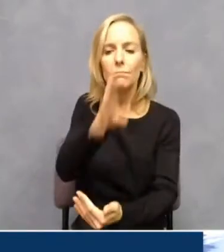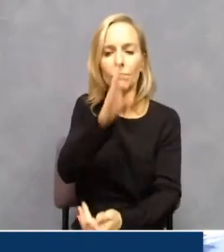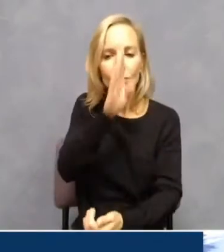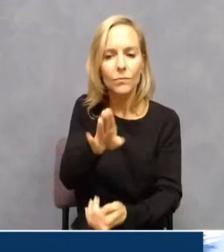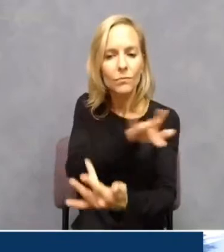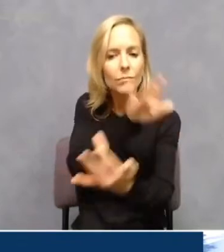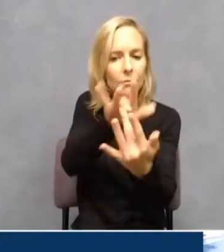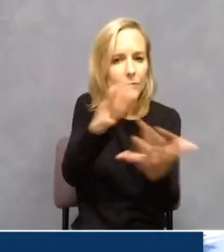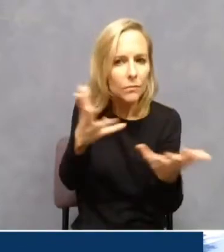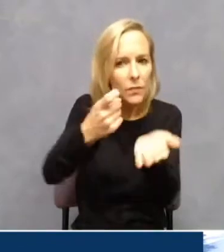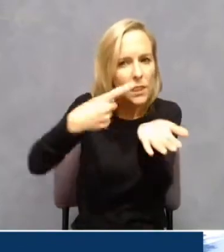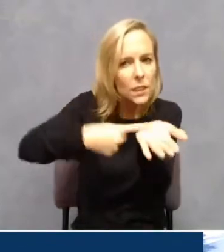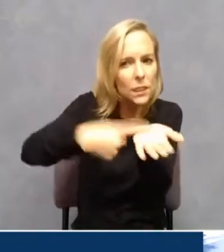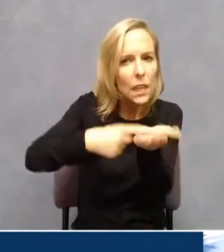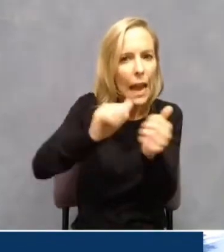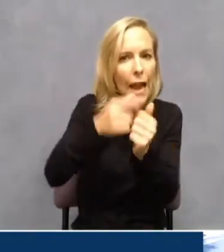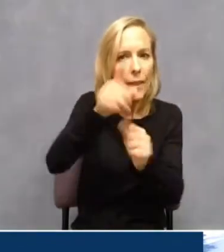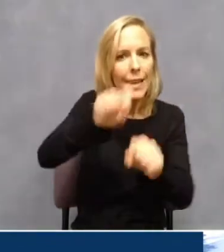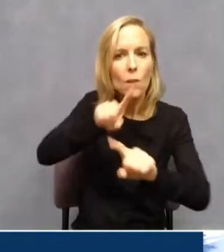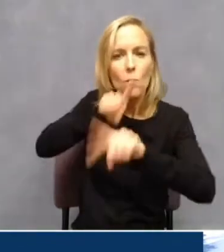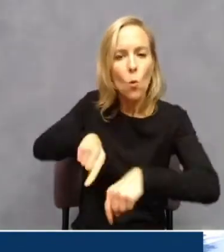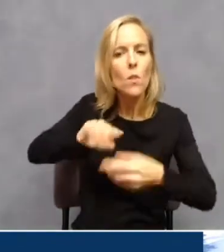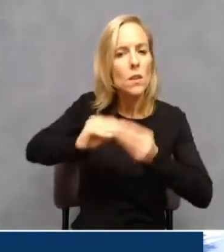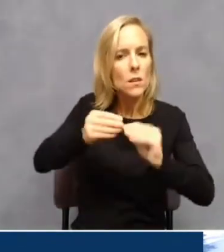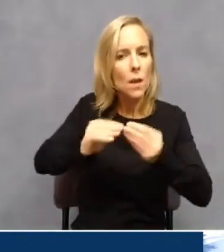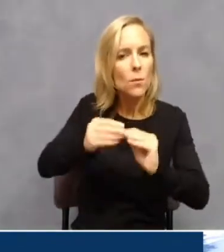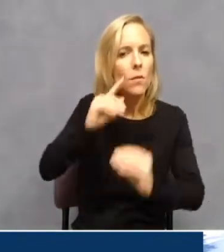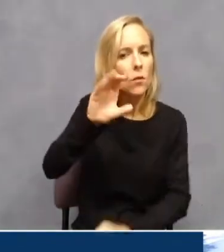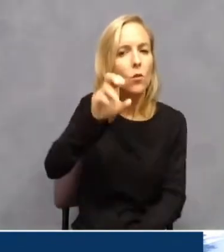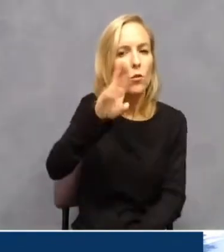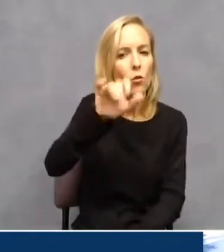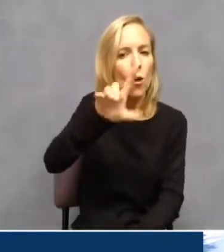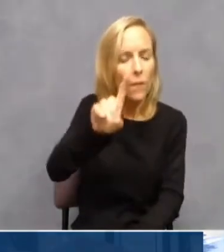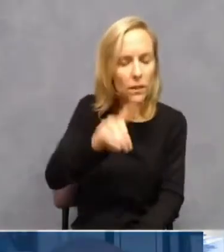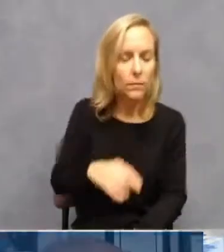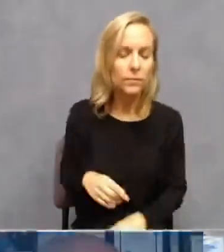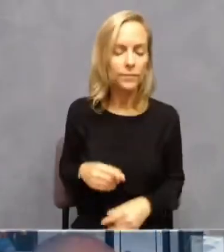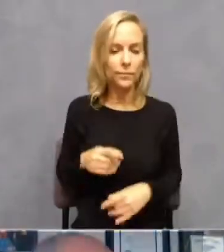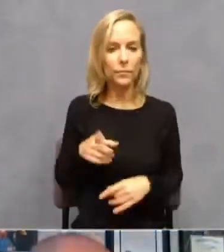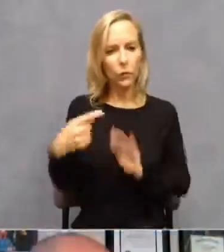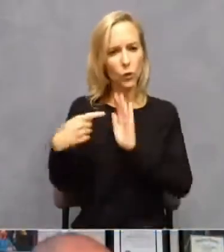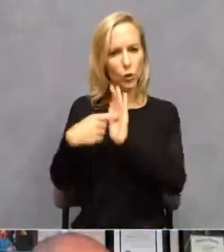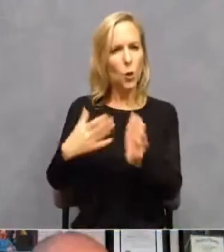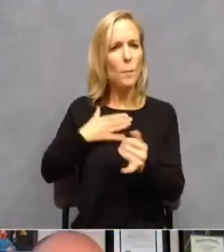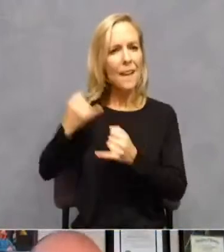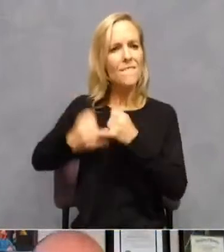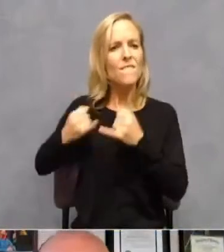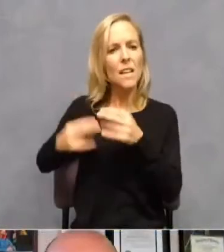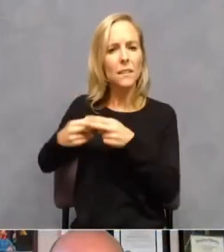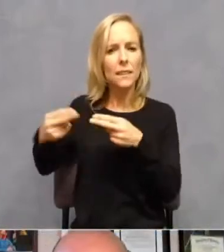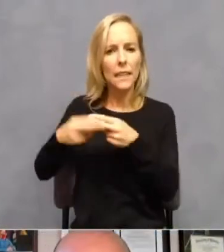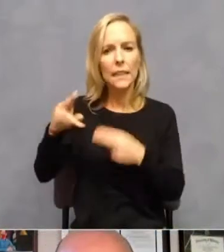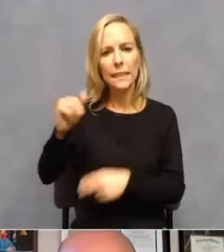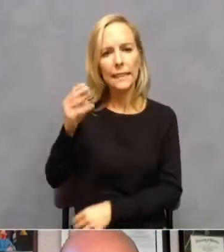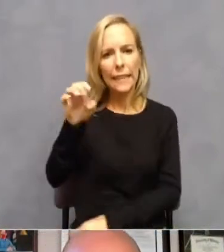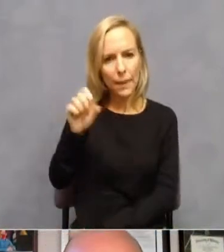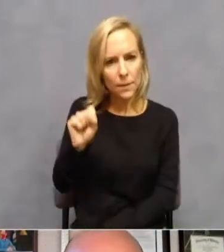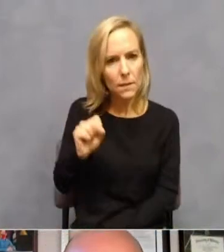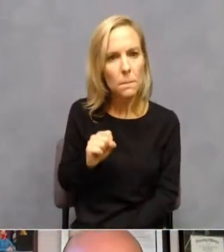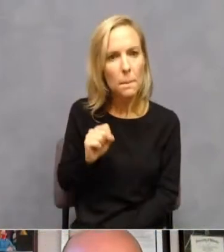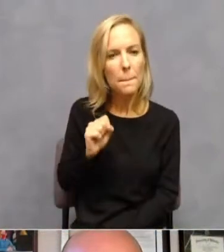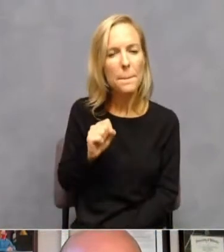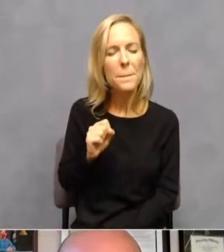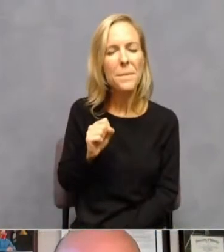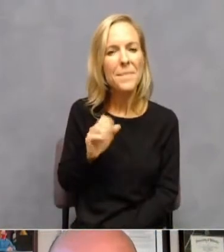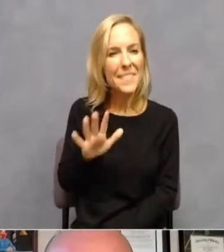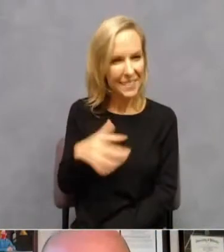discuss this with them. And then the last thing I wanted to mention, if you could show my final slide, James. got stuff here. So I asked